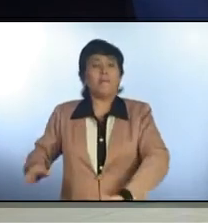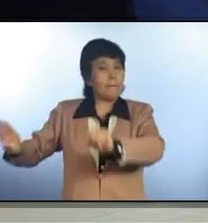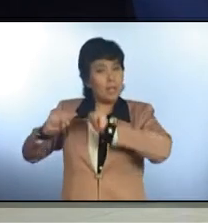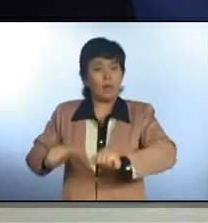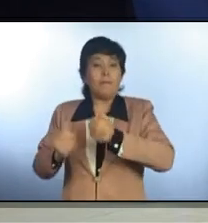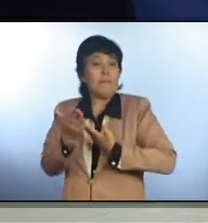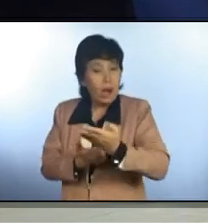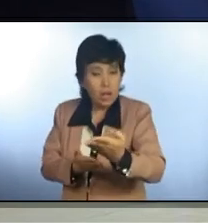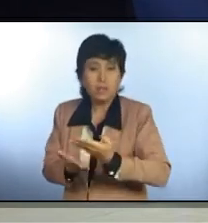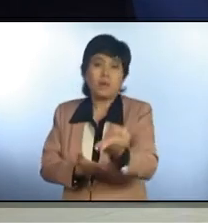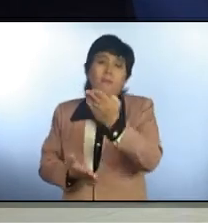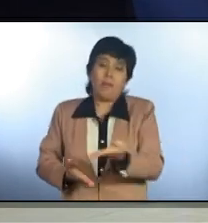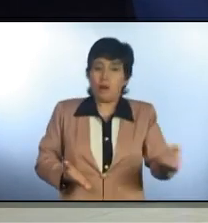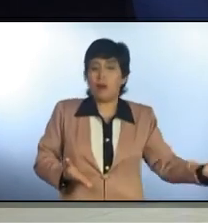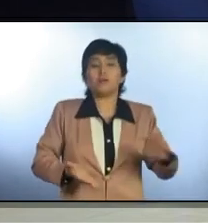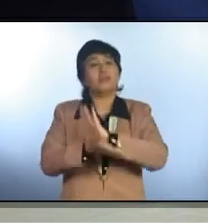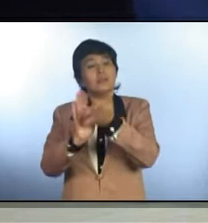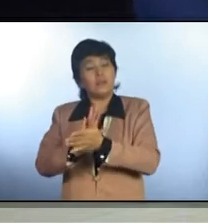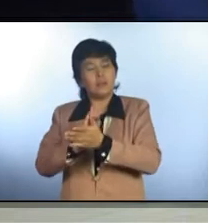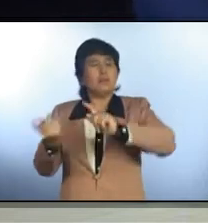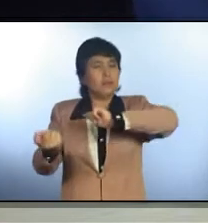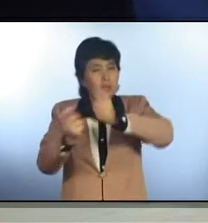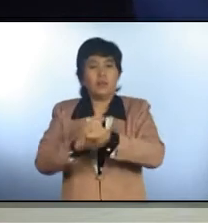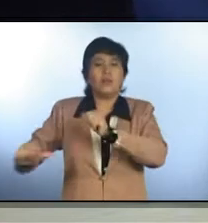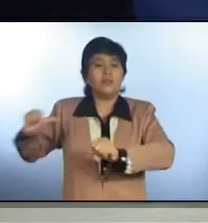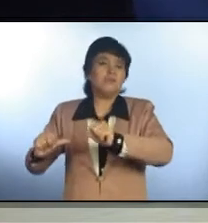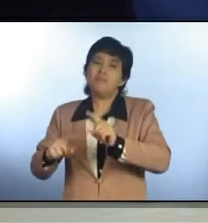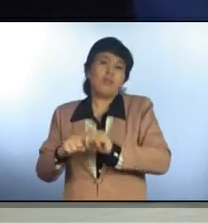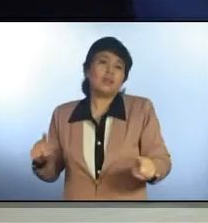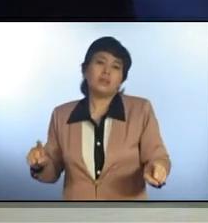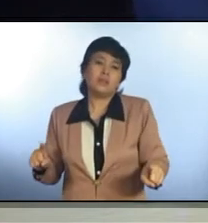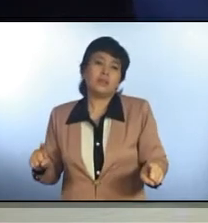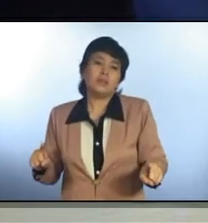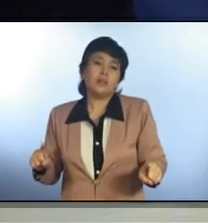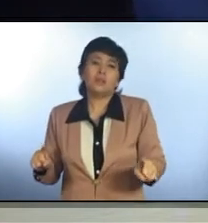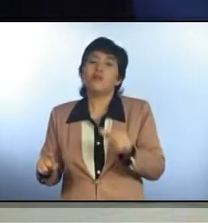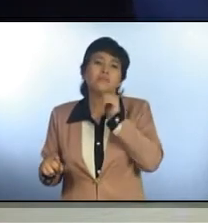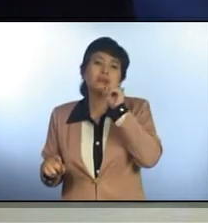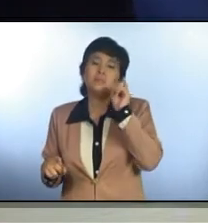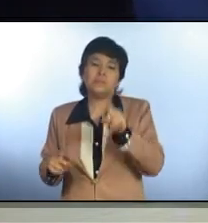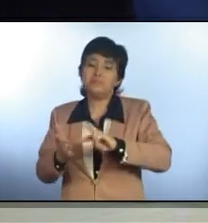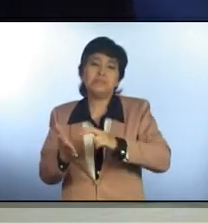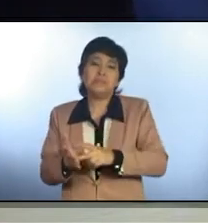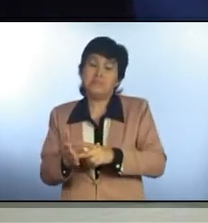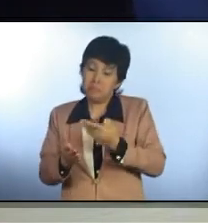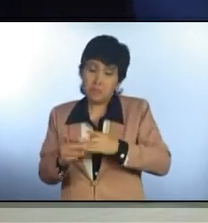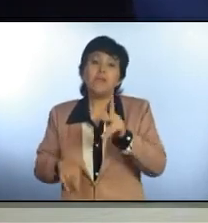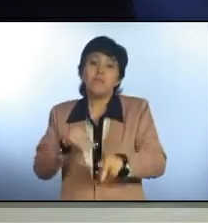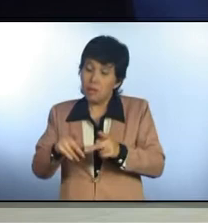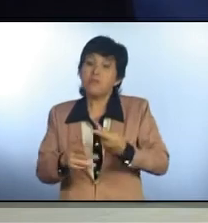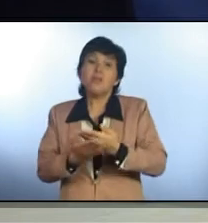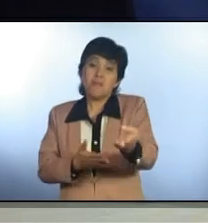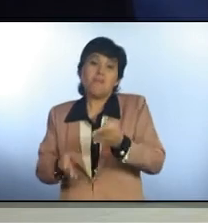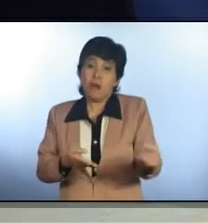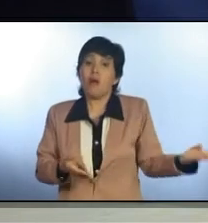your product. Sometimes they would change your attitude, but that doesn't necessarily mean that people would buy your